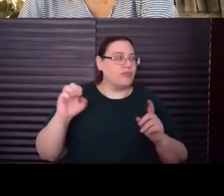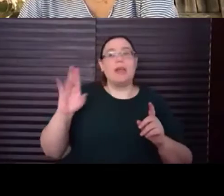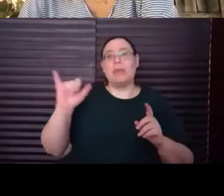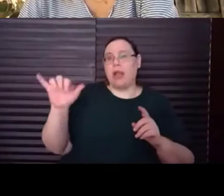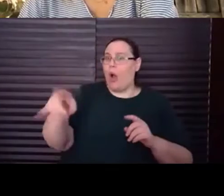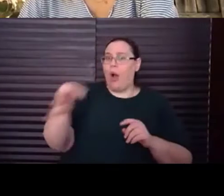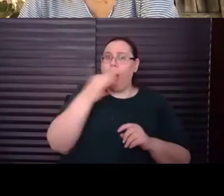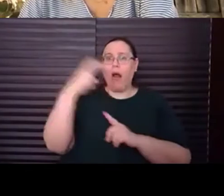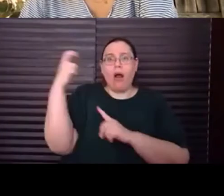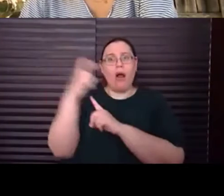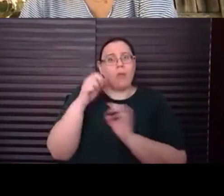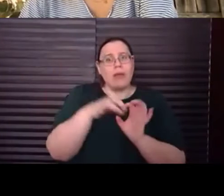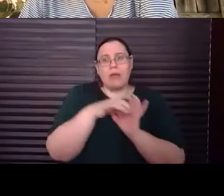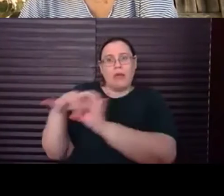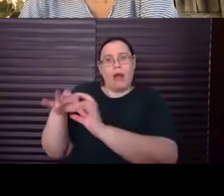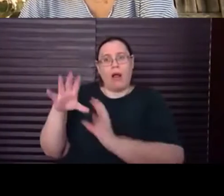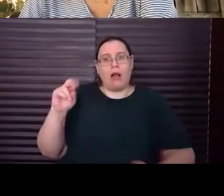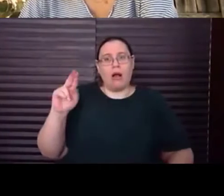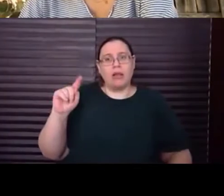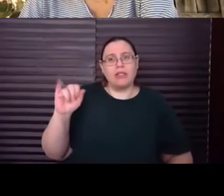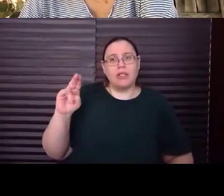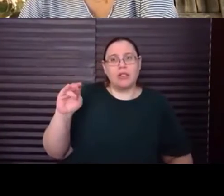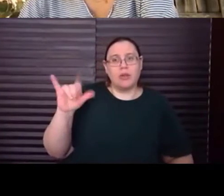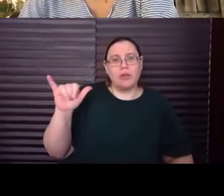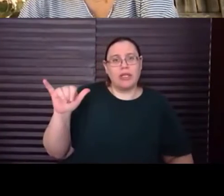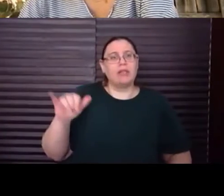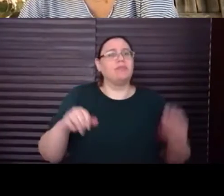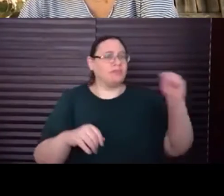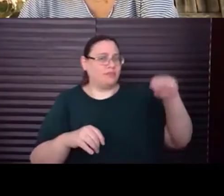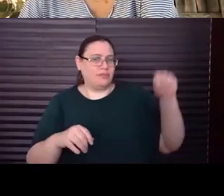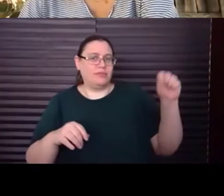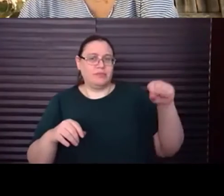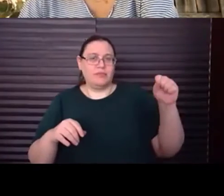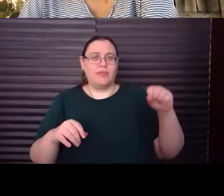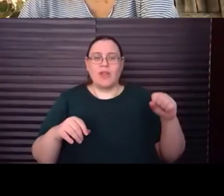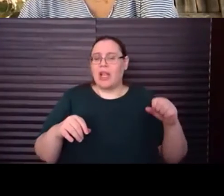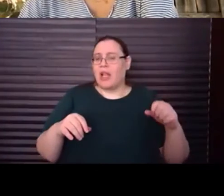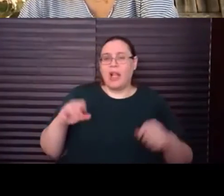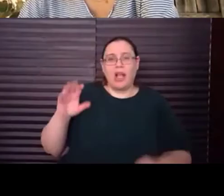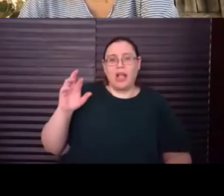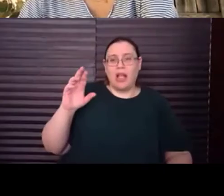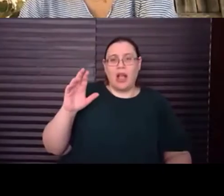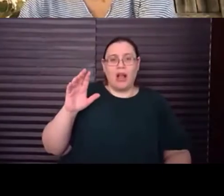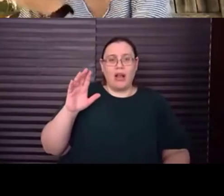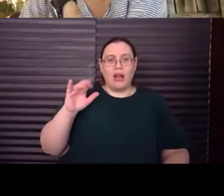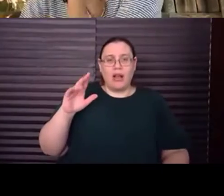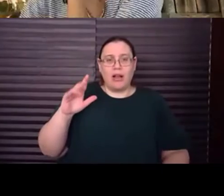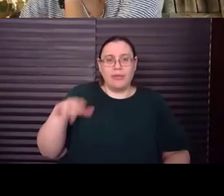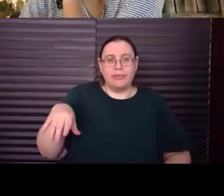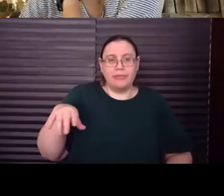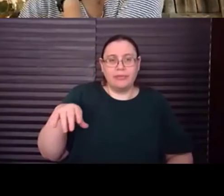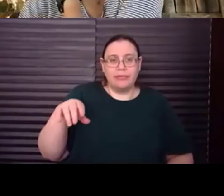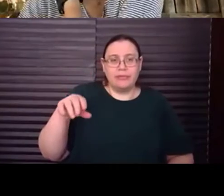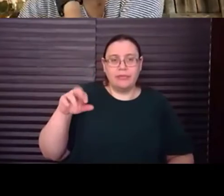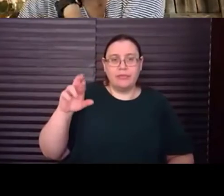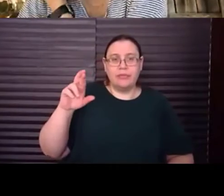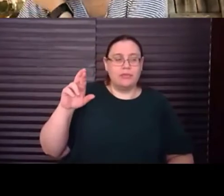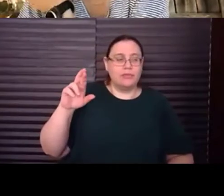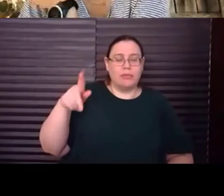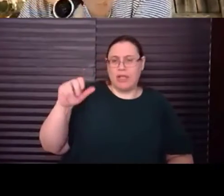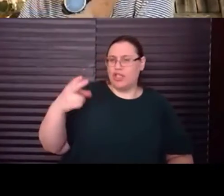good at continuity. If you need a script, yeah, Cody. and, you know, all these people were soldiers. They brought the heat, and